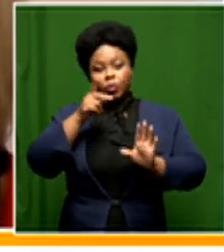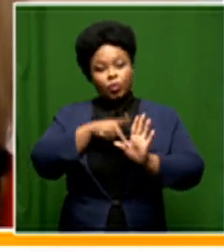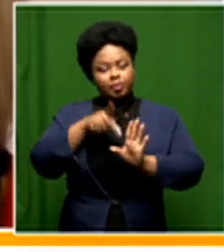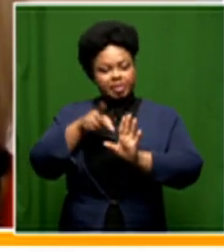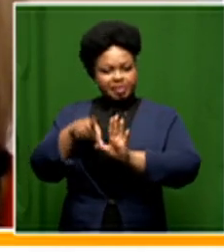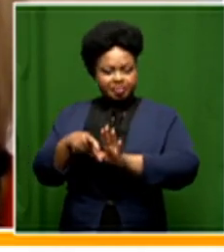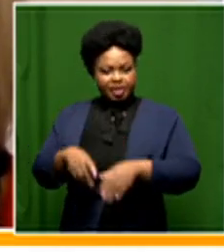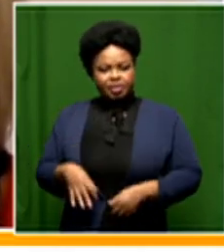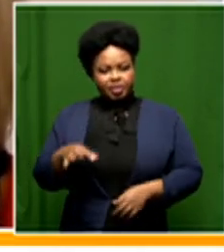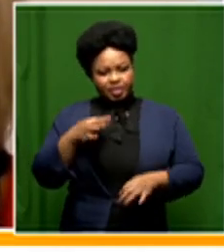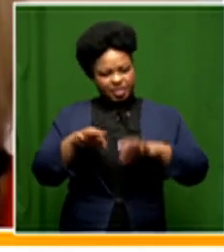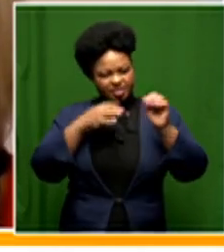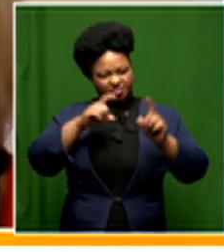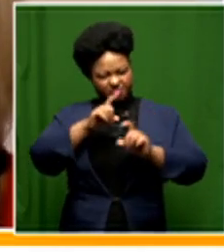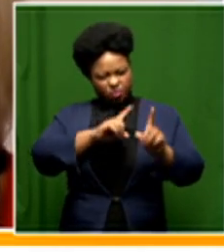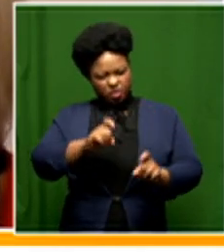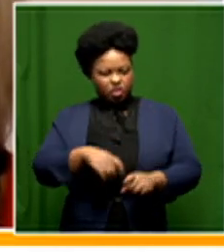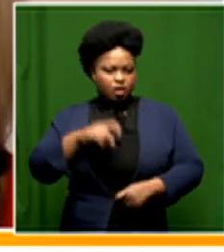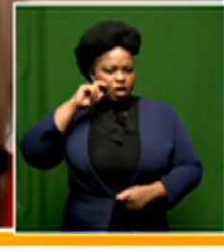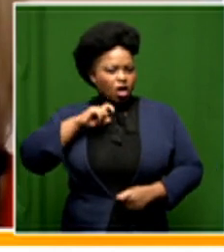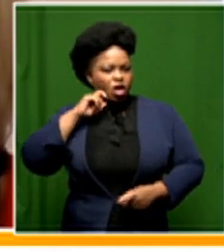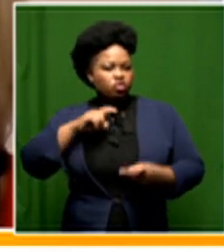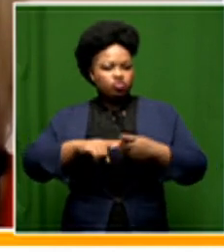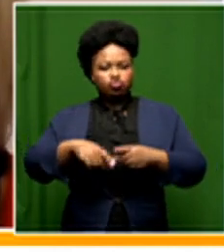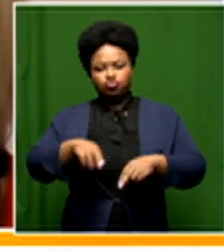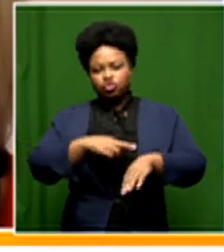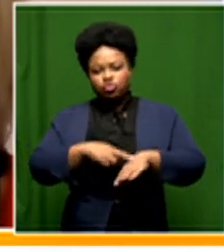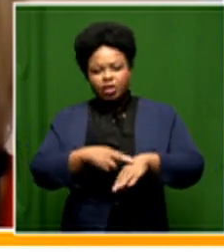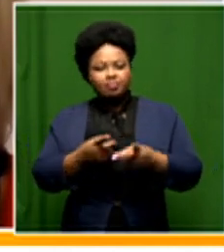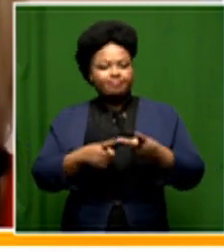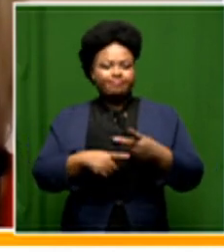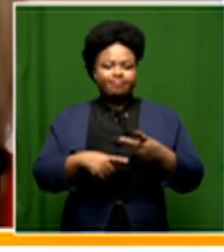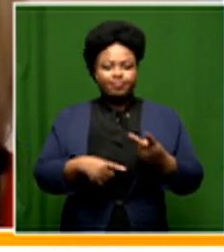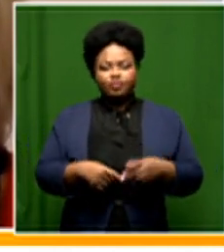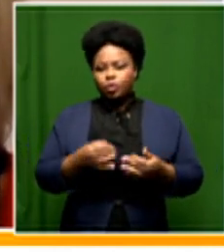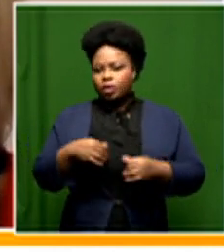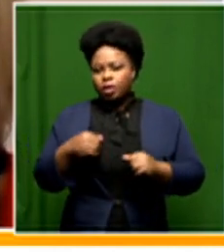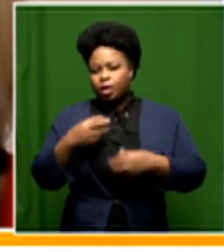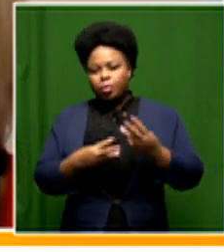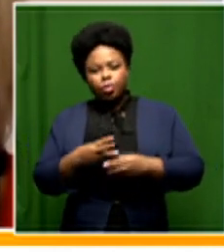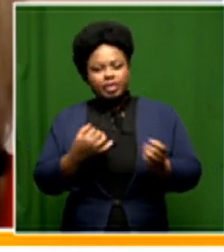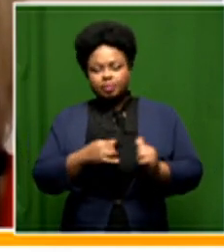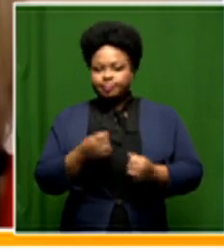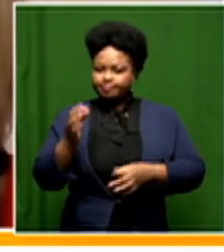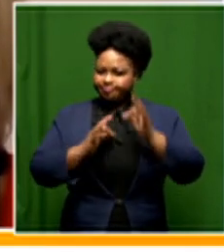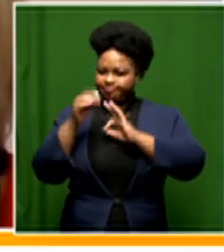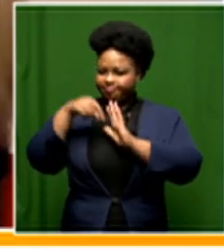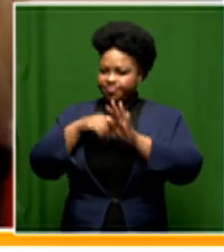in this survey: race, age, levels of employment, etc. Talk to us about